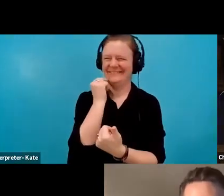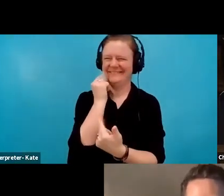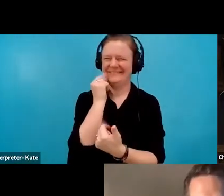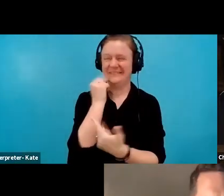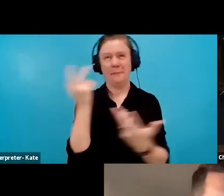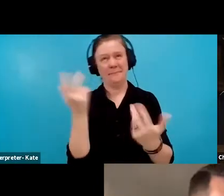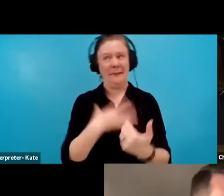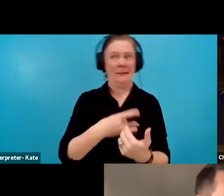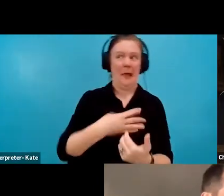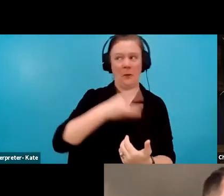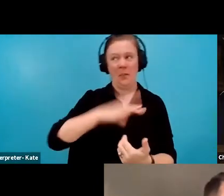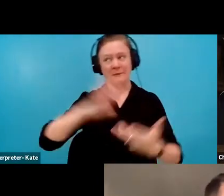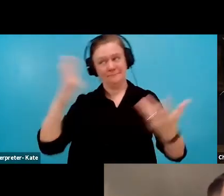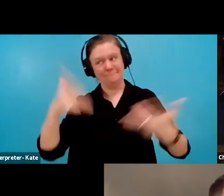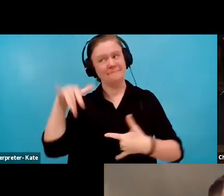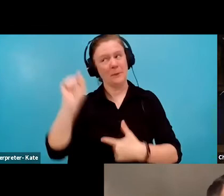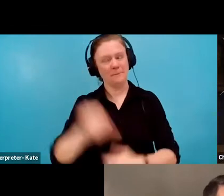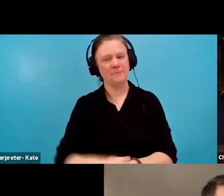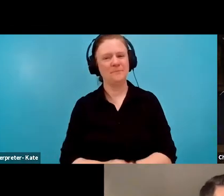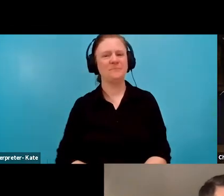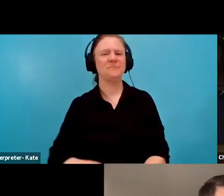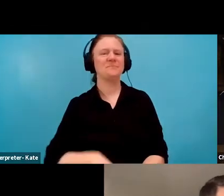Like it or not, you are. Okay,